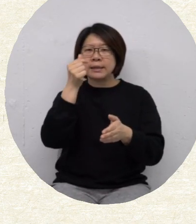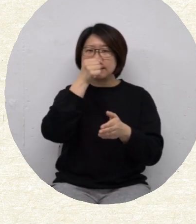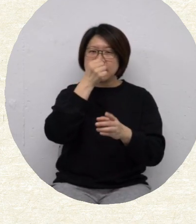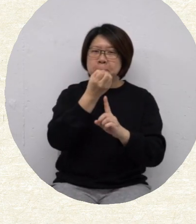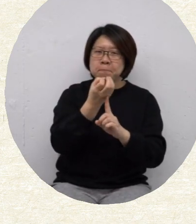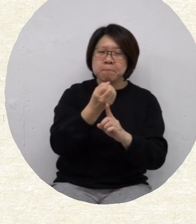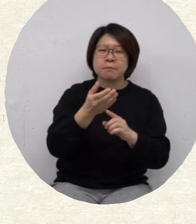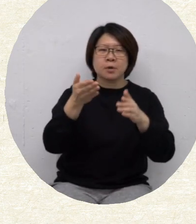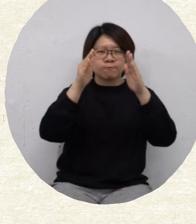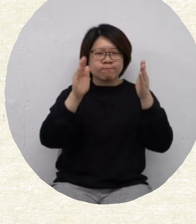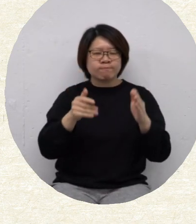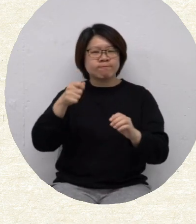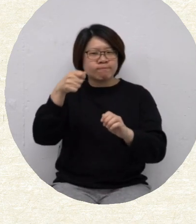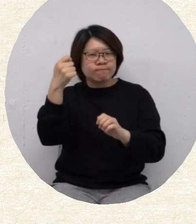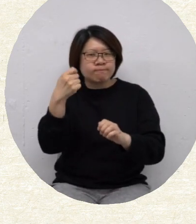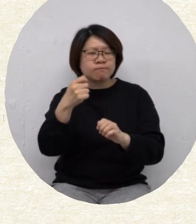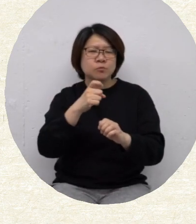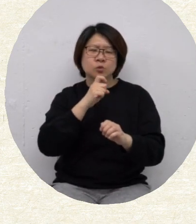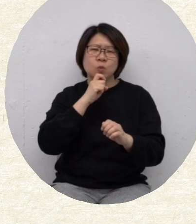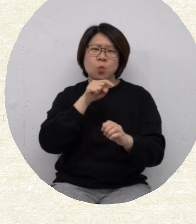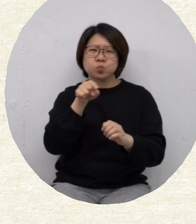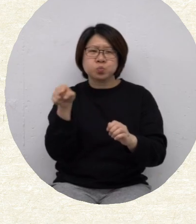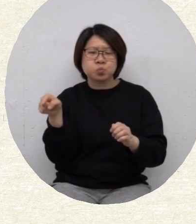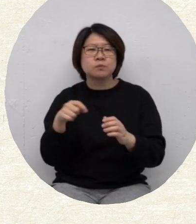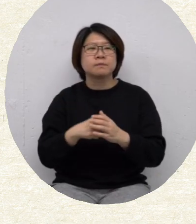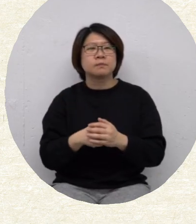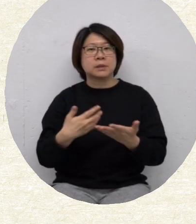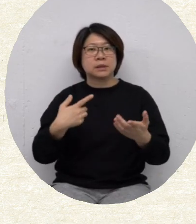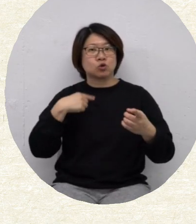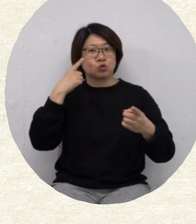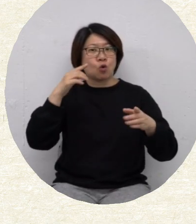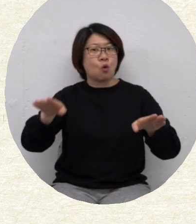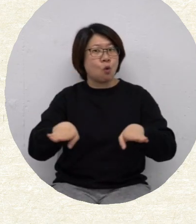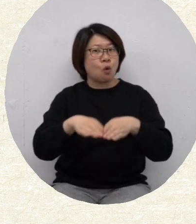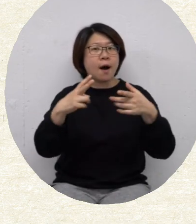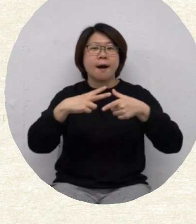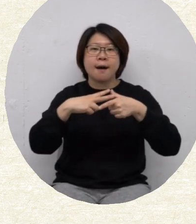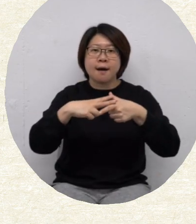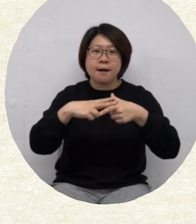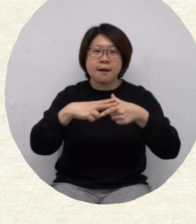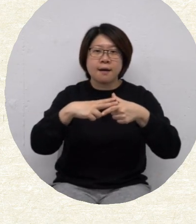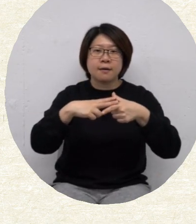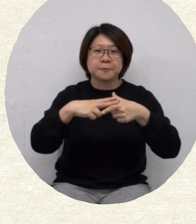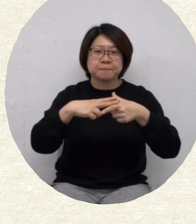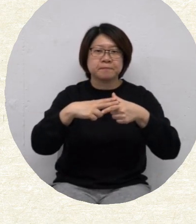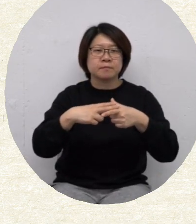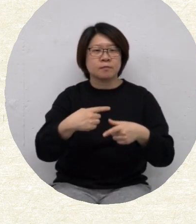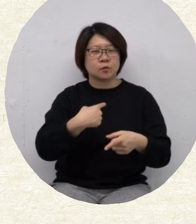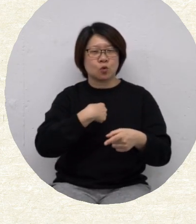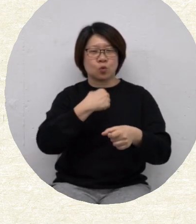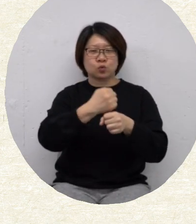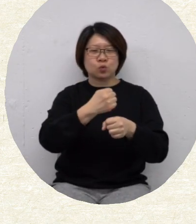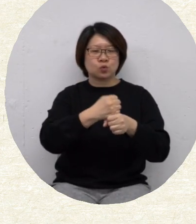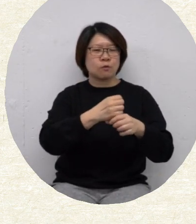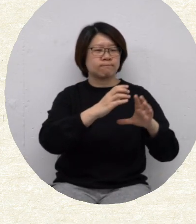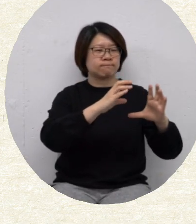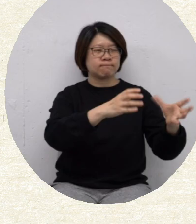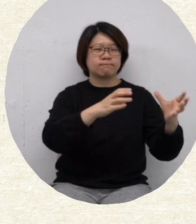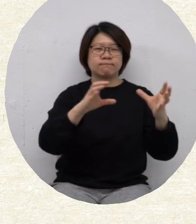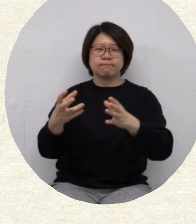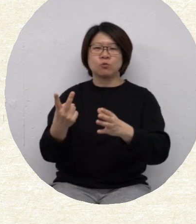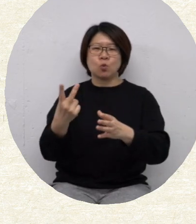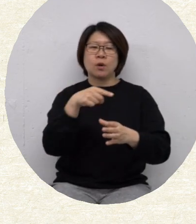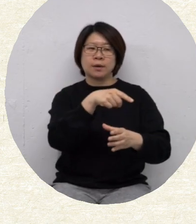traditional East Asian woodblock printed books. In particular, I was inspired by two 17th century